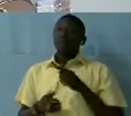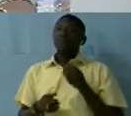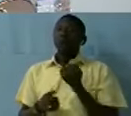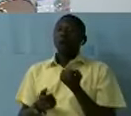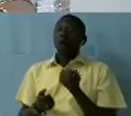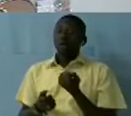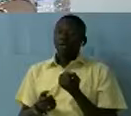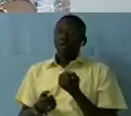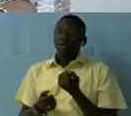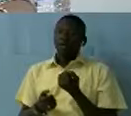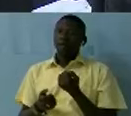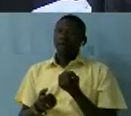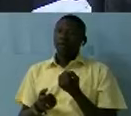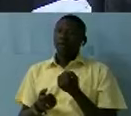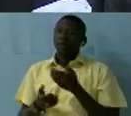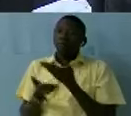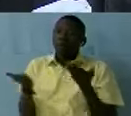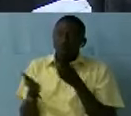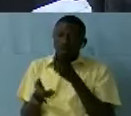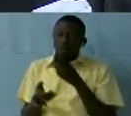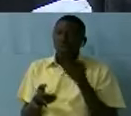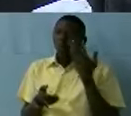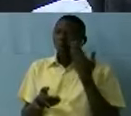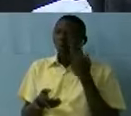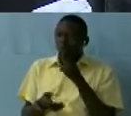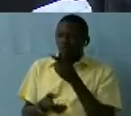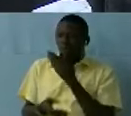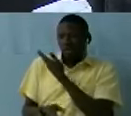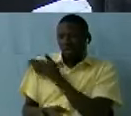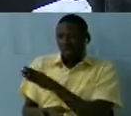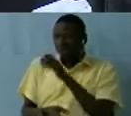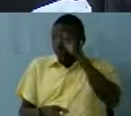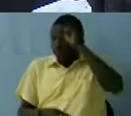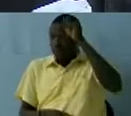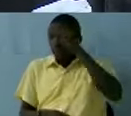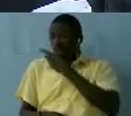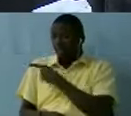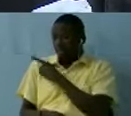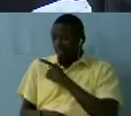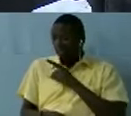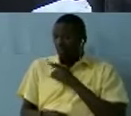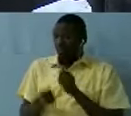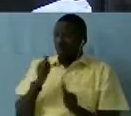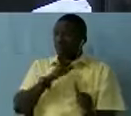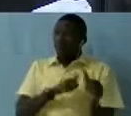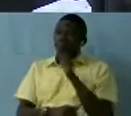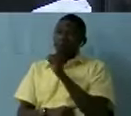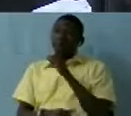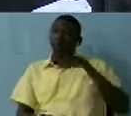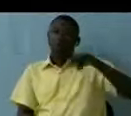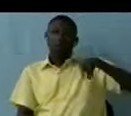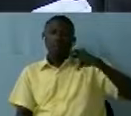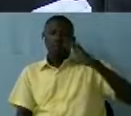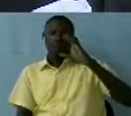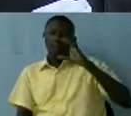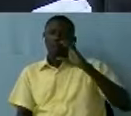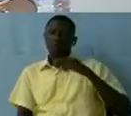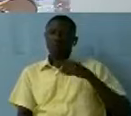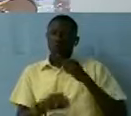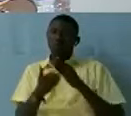ni asabu. Biri botata la jara programu ni nkono. Imunuta koteke MRC purwisi tente tubabu boro minula.